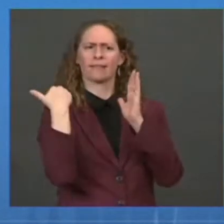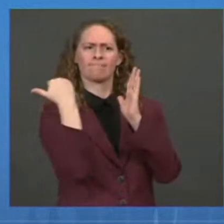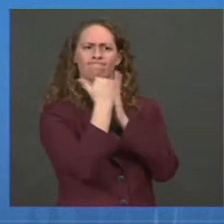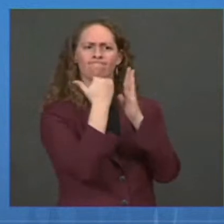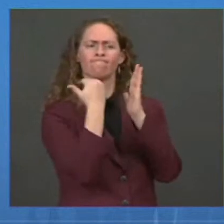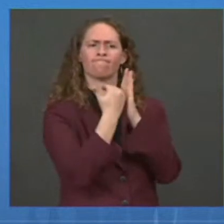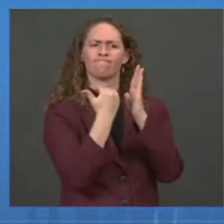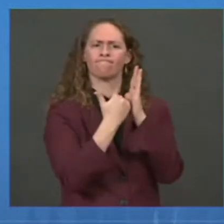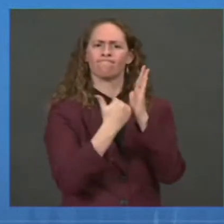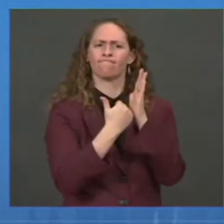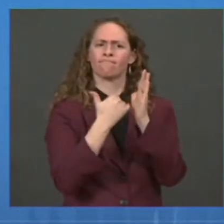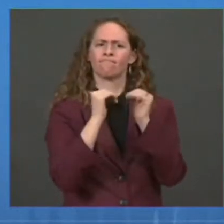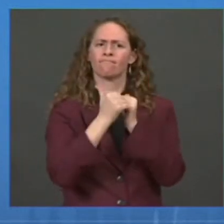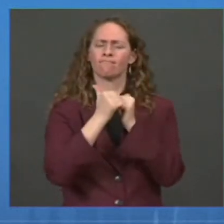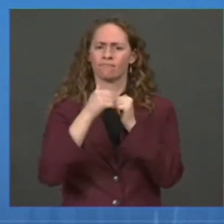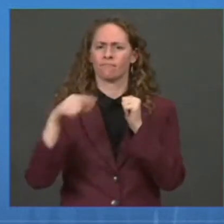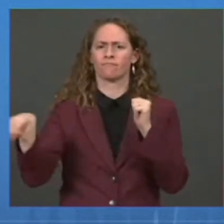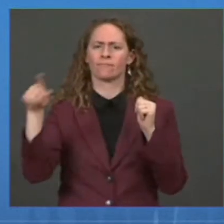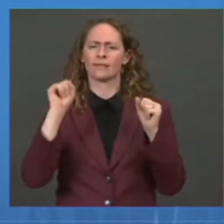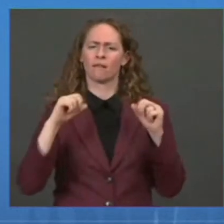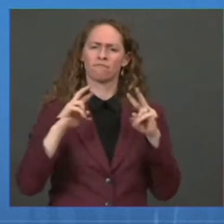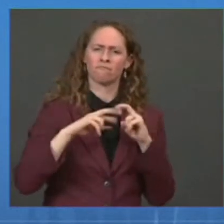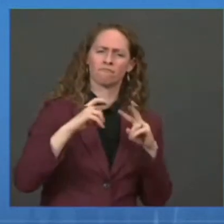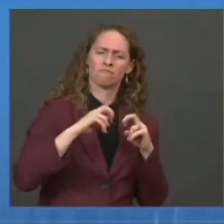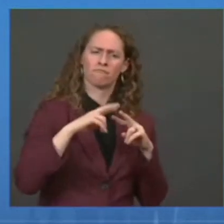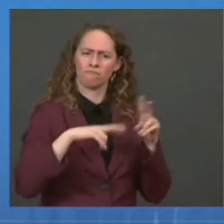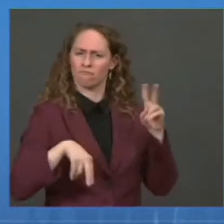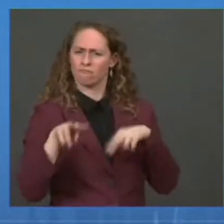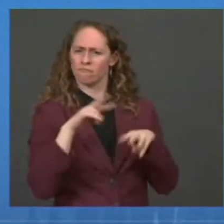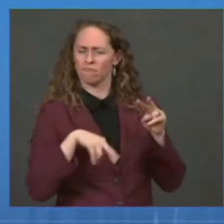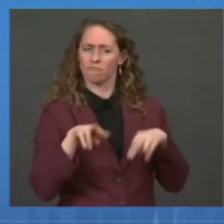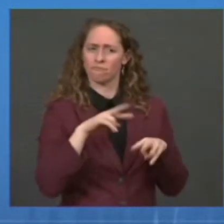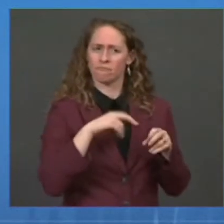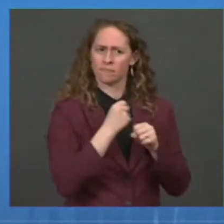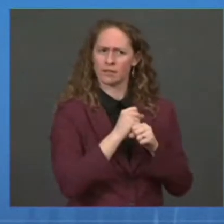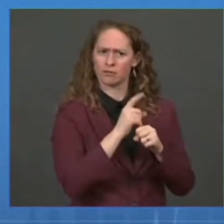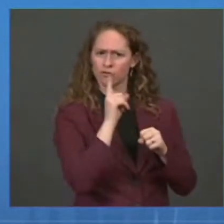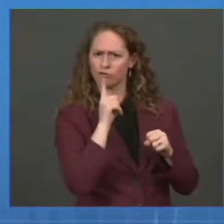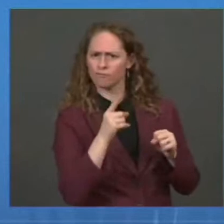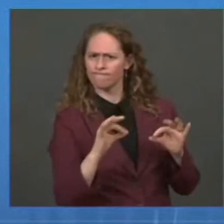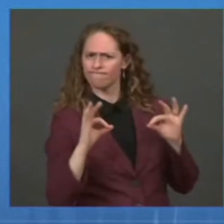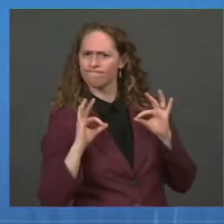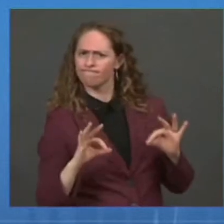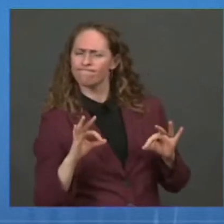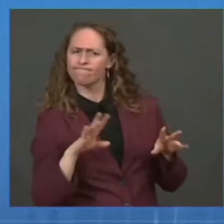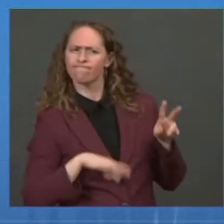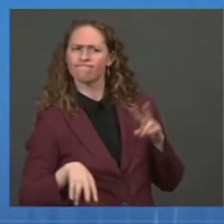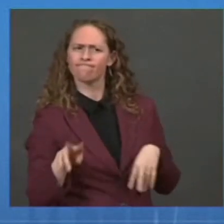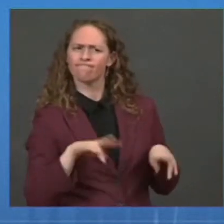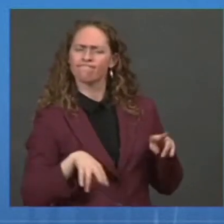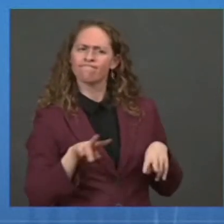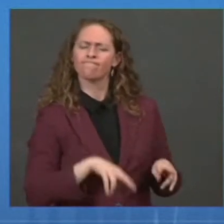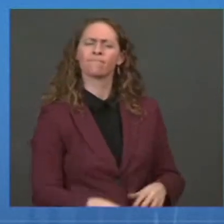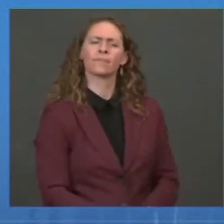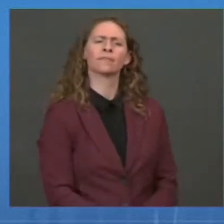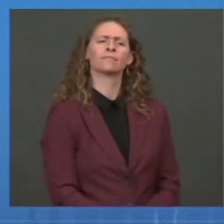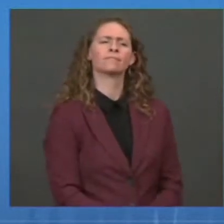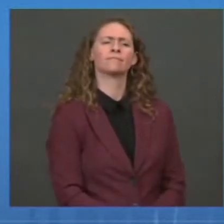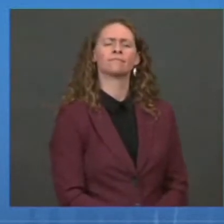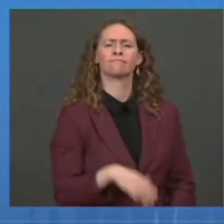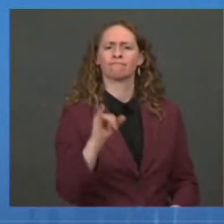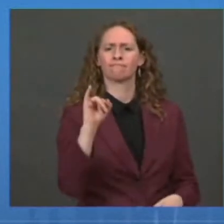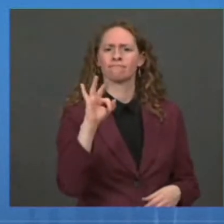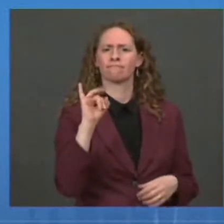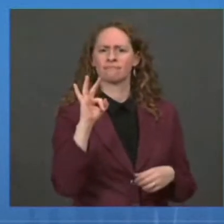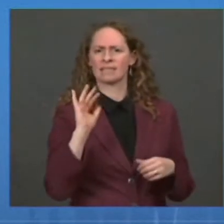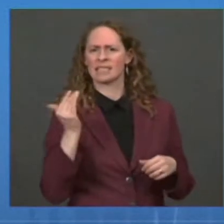expeditiously address the potential impacts of a variant on the vaccines, and how the FDA will move quickly